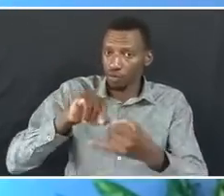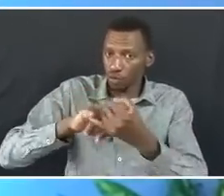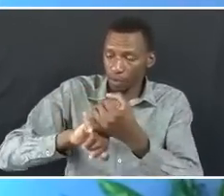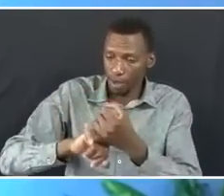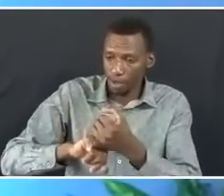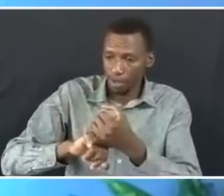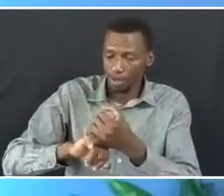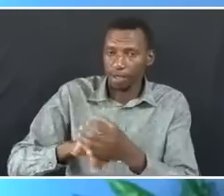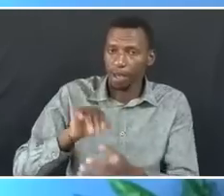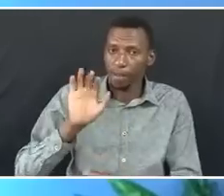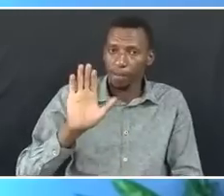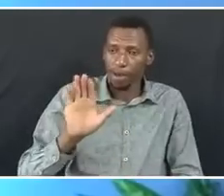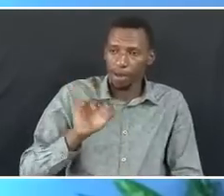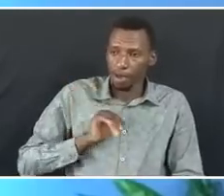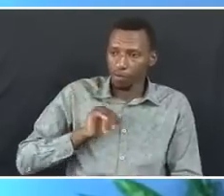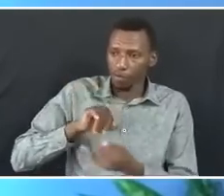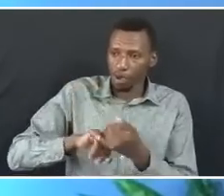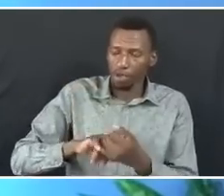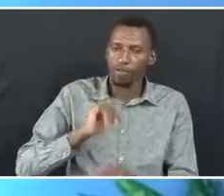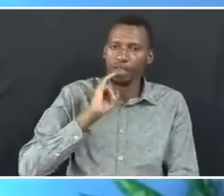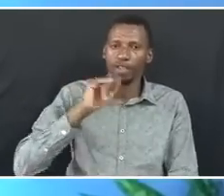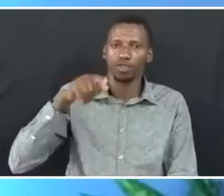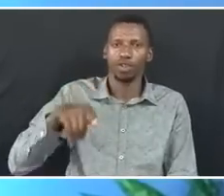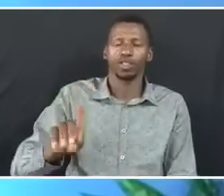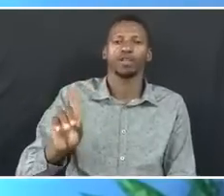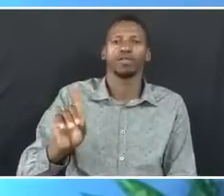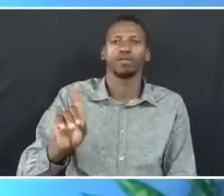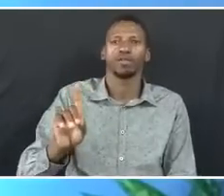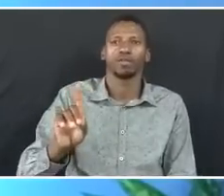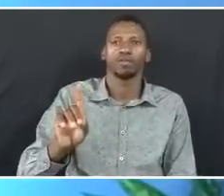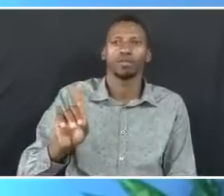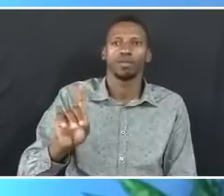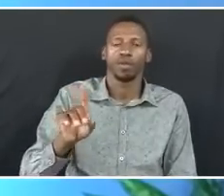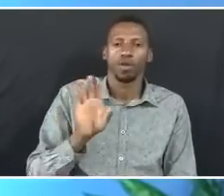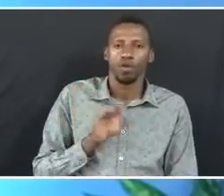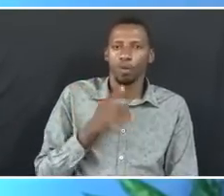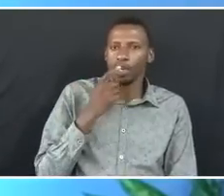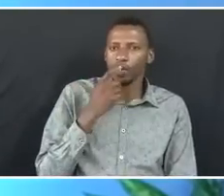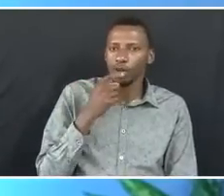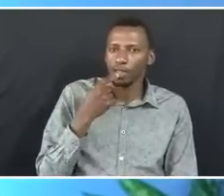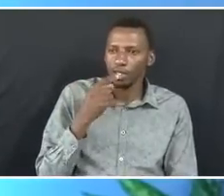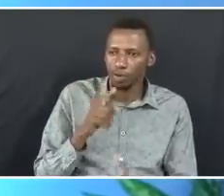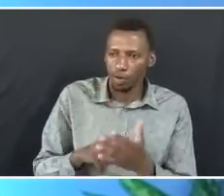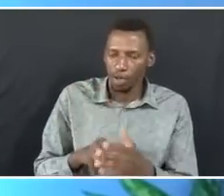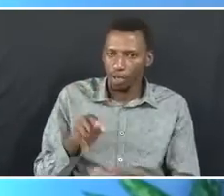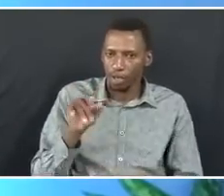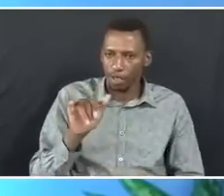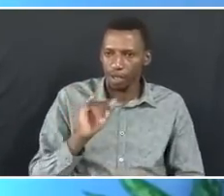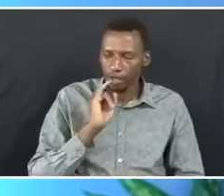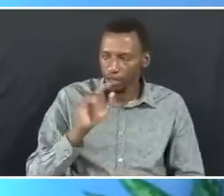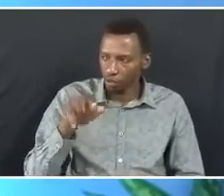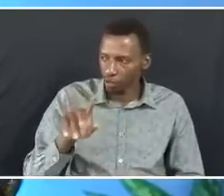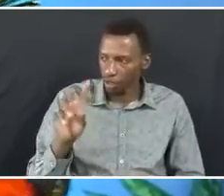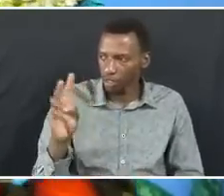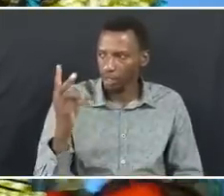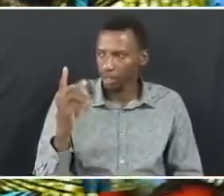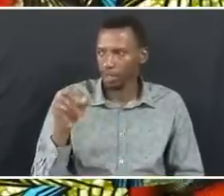she is yourself. White calls her your second self.